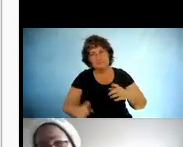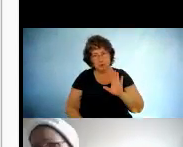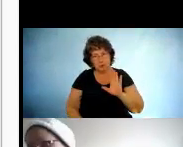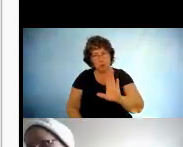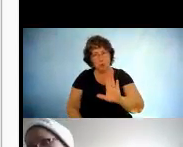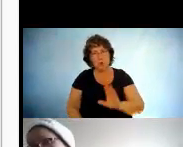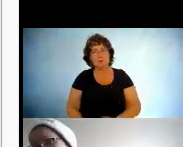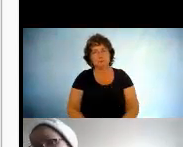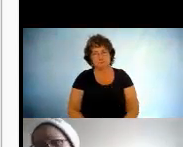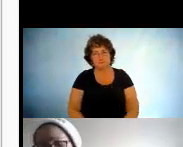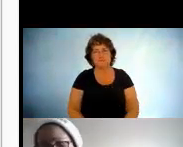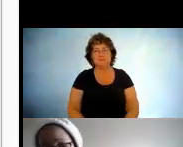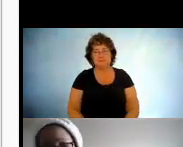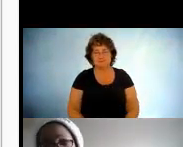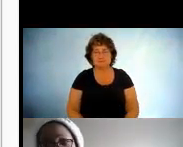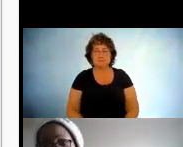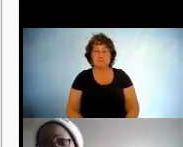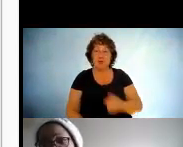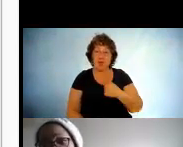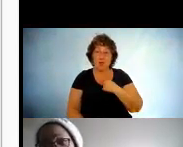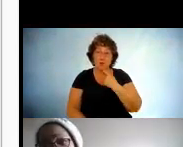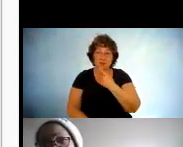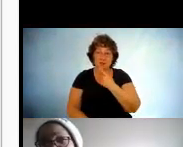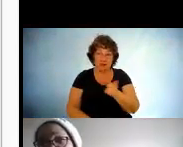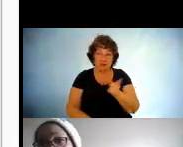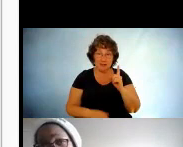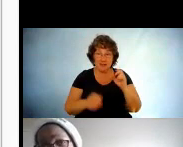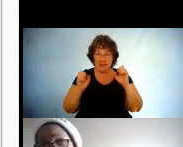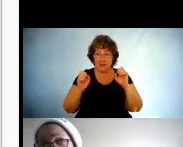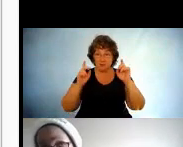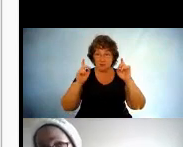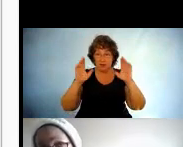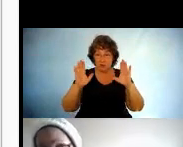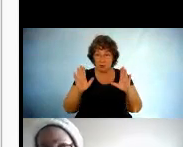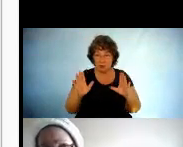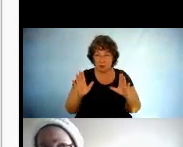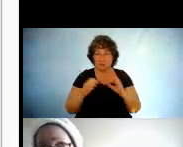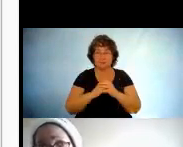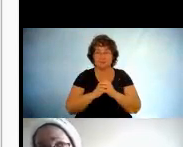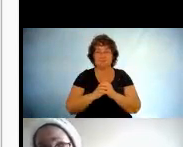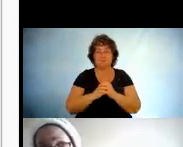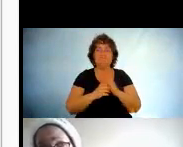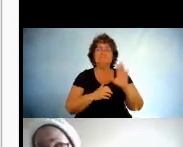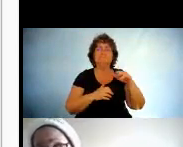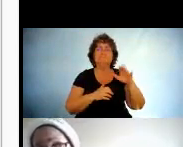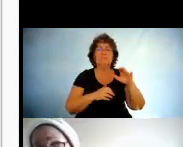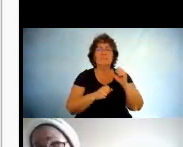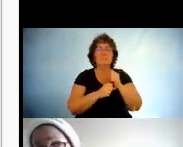like educators or whoever is like make sure